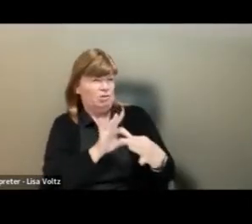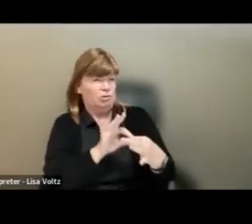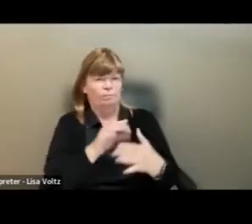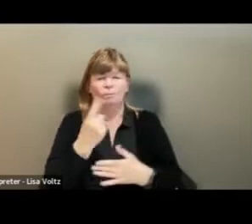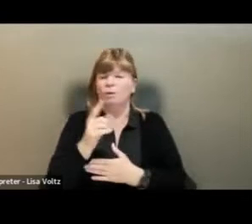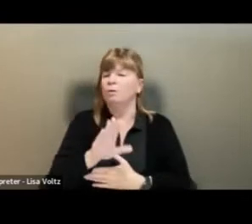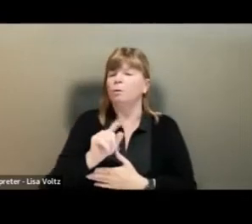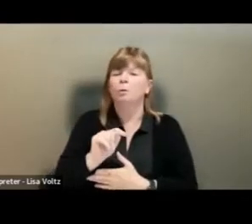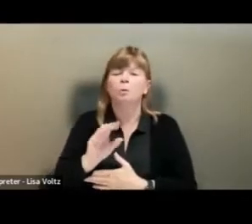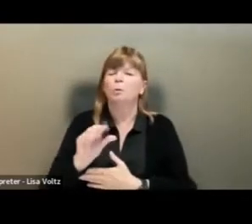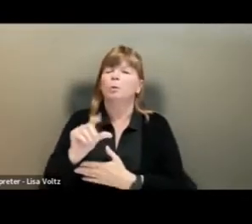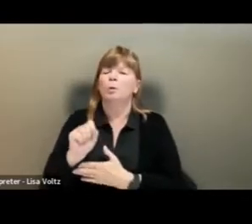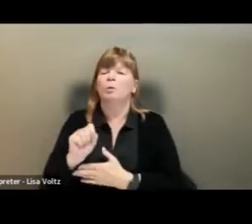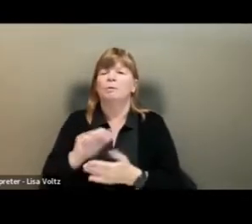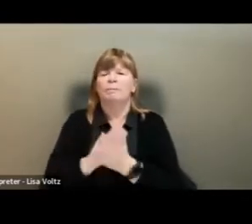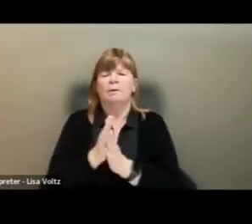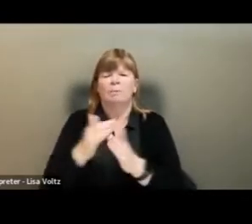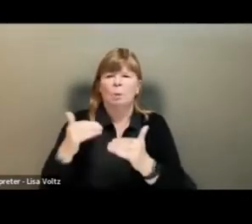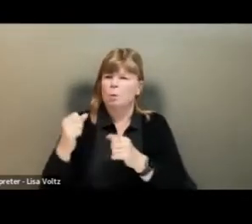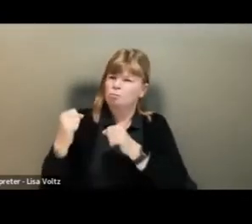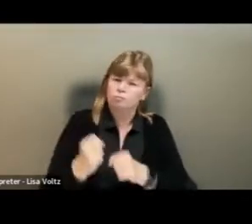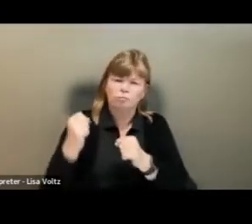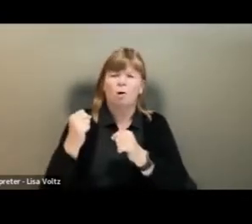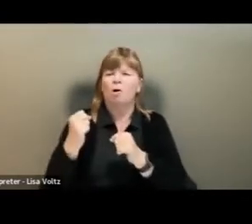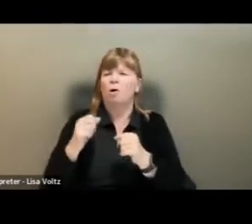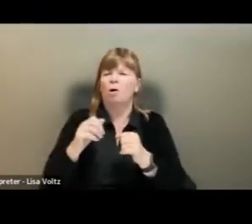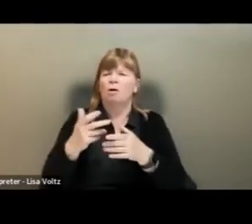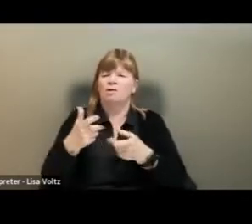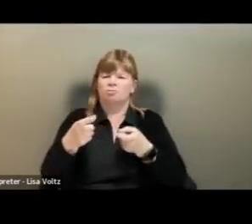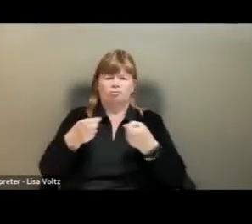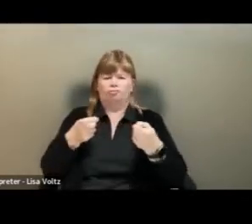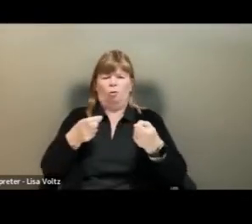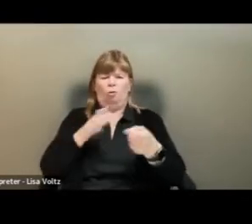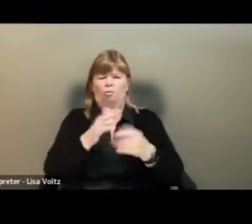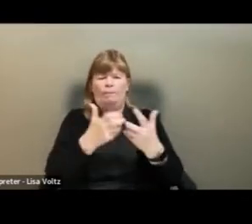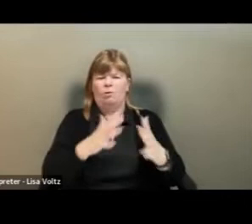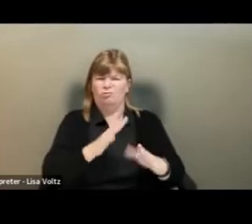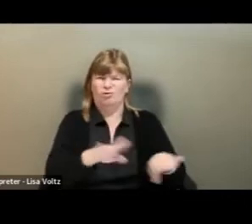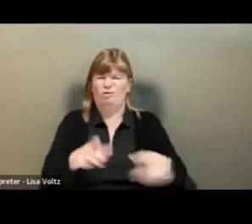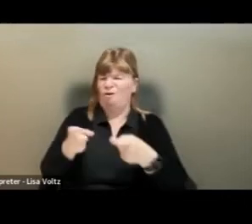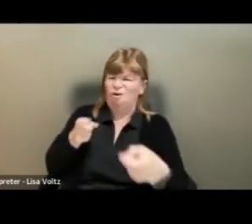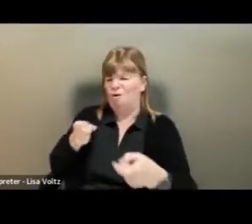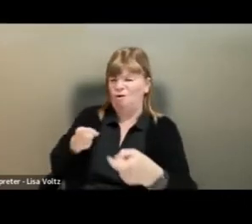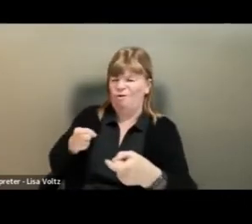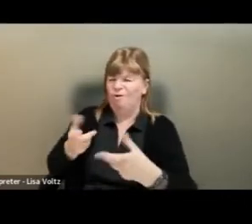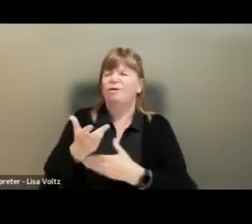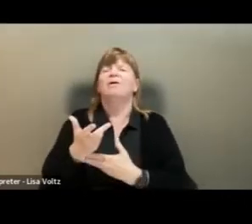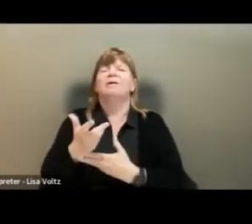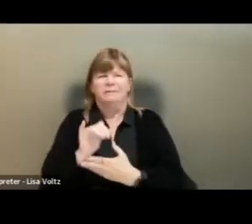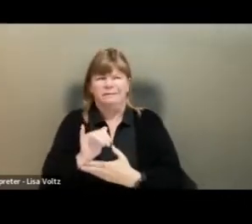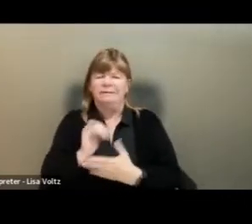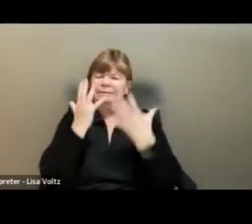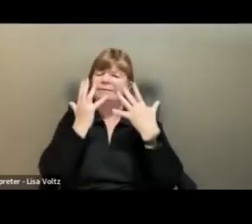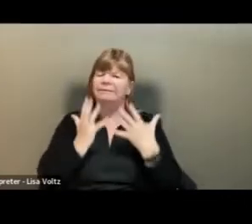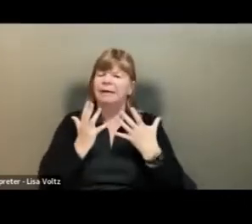that can become an incredibly powerful tool of control over their partner is children. So unfortunately,